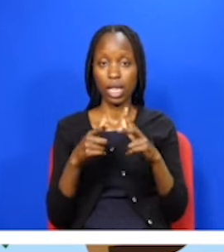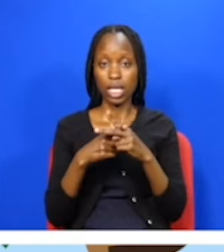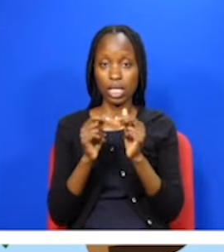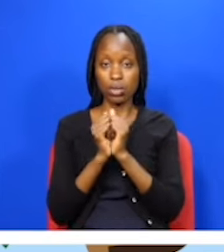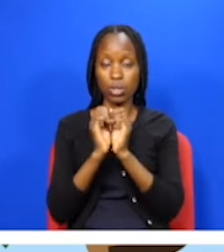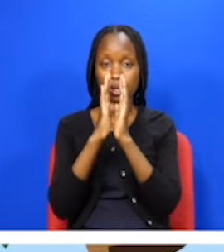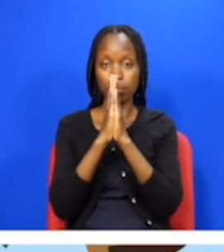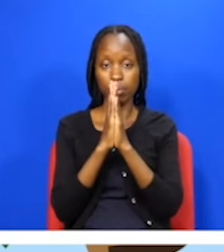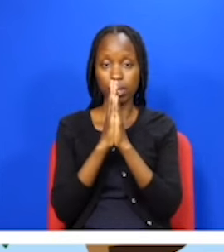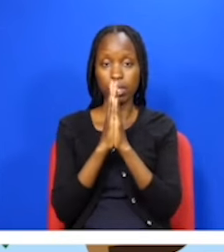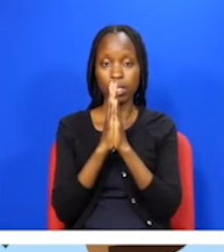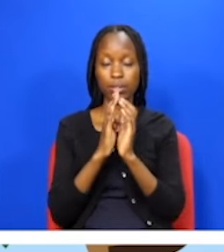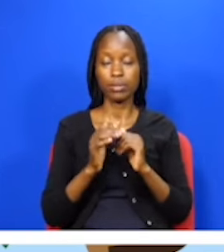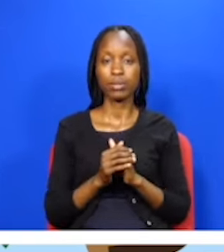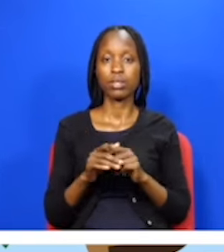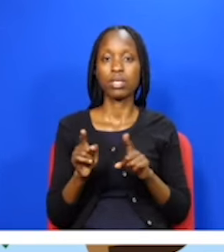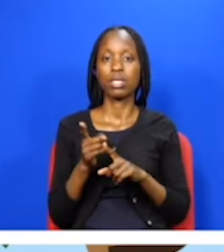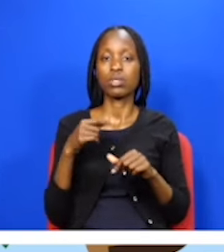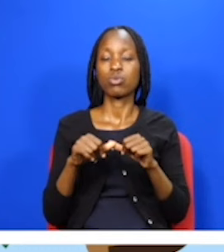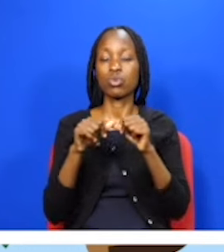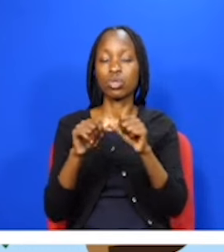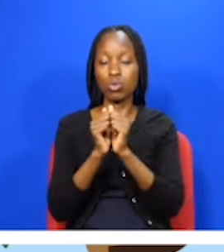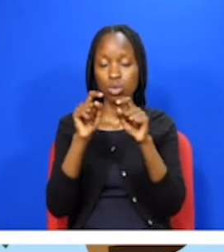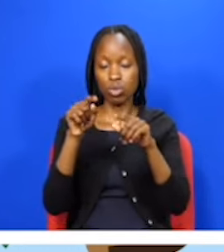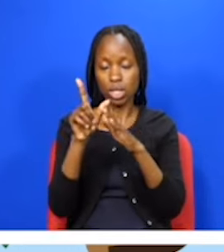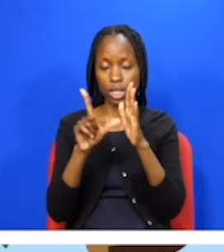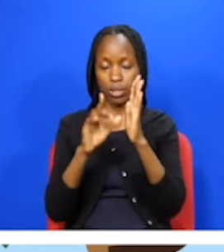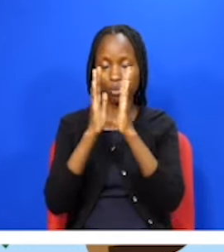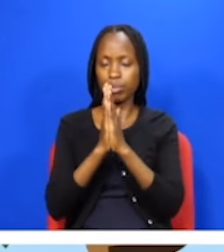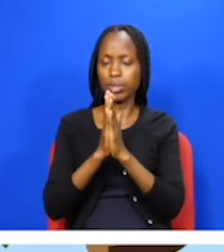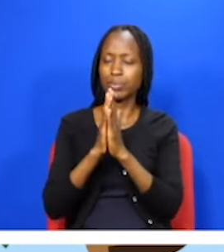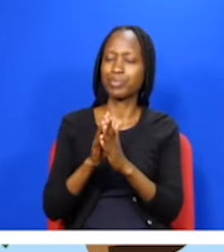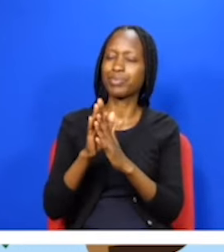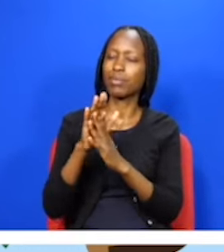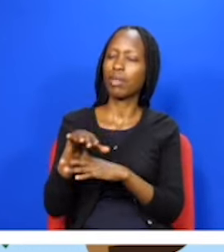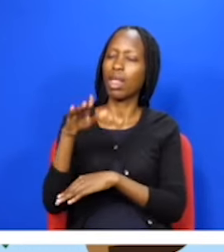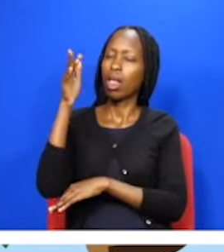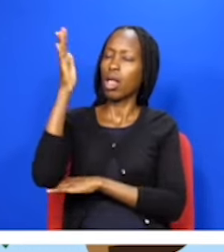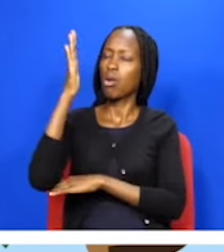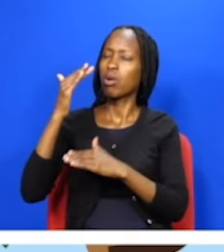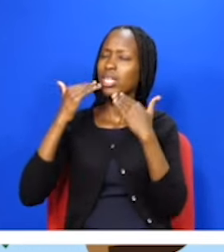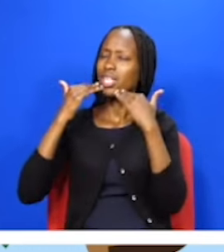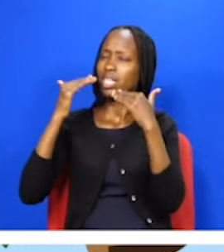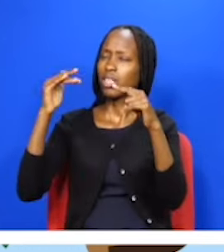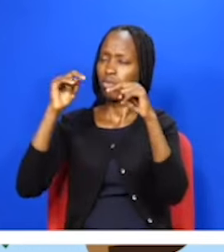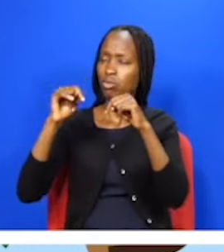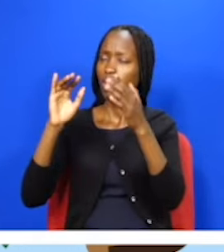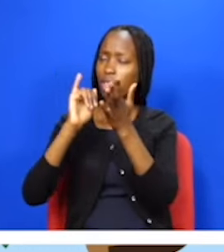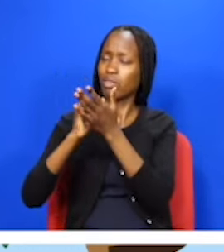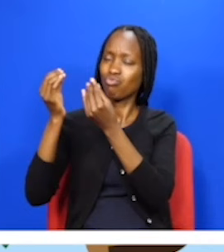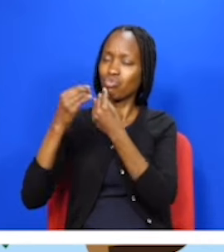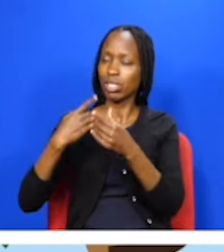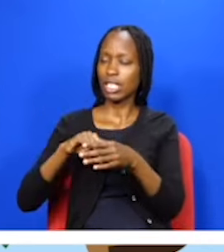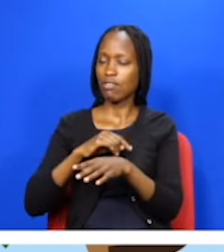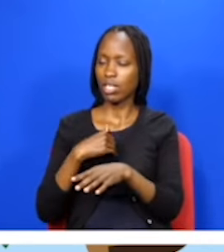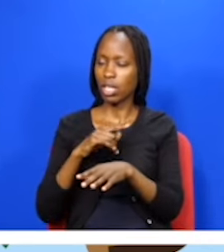prayer, even as we continue our lesson for today. Dear God, thank you for this day that you've given to us. We